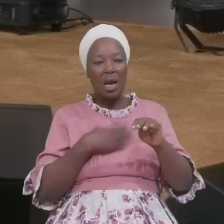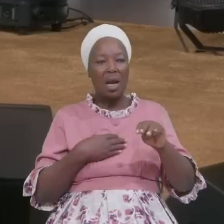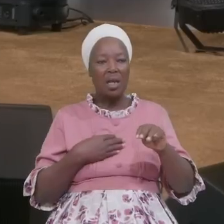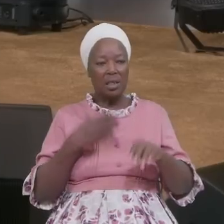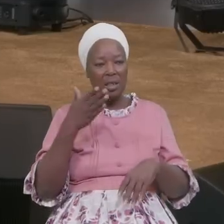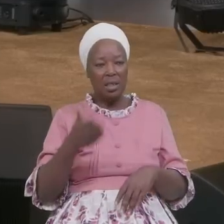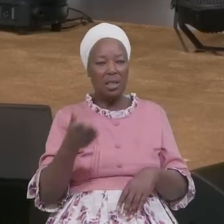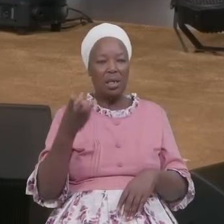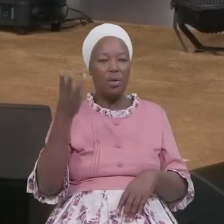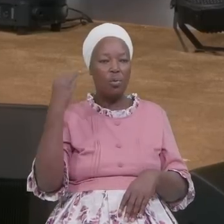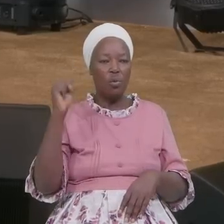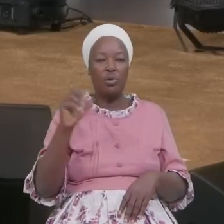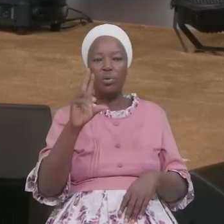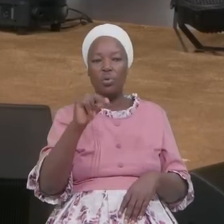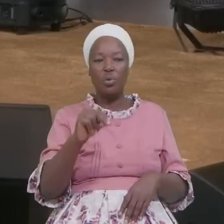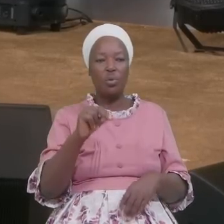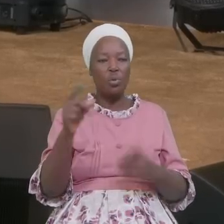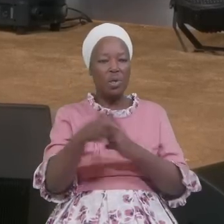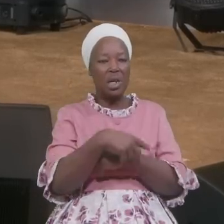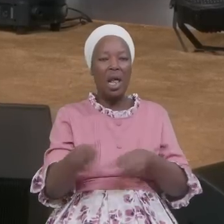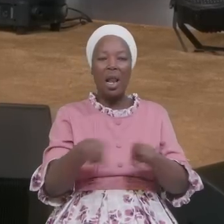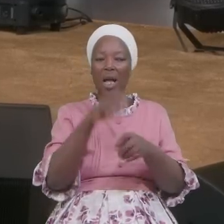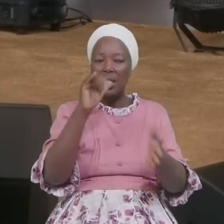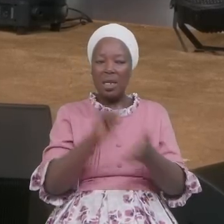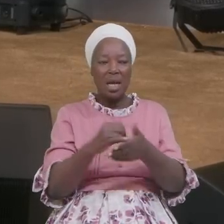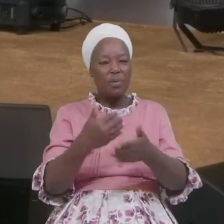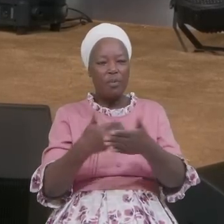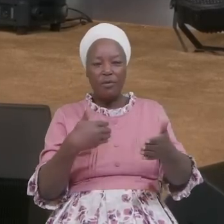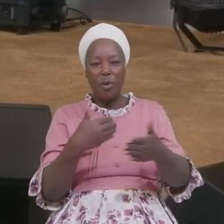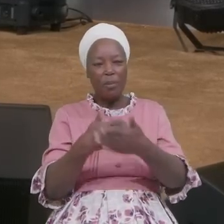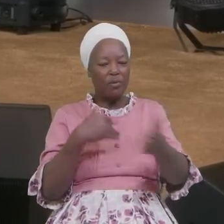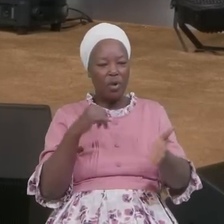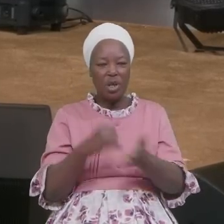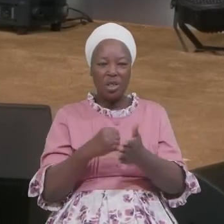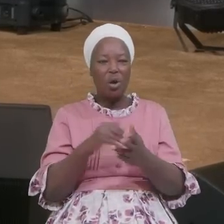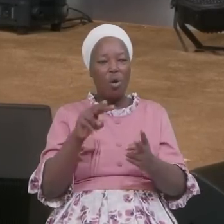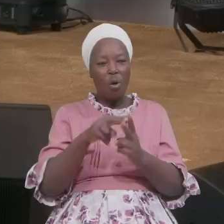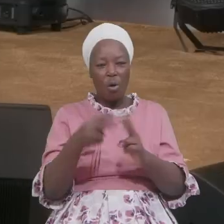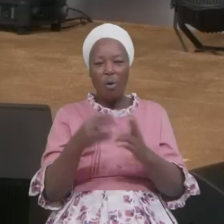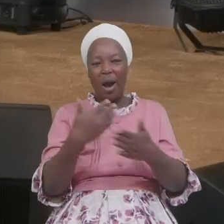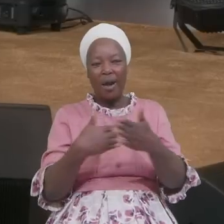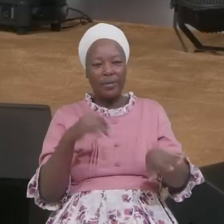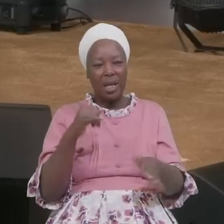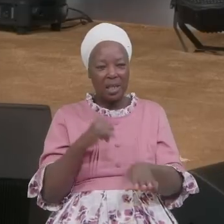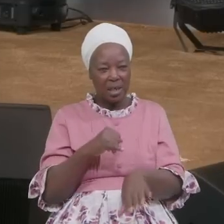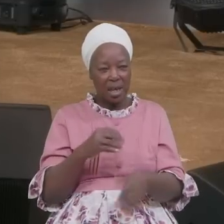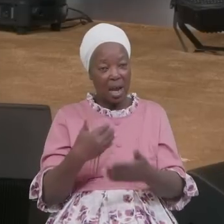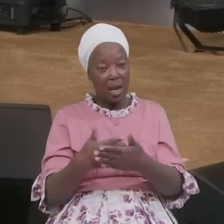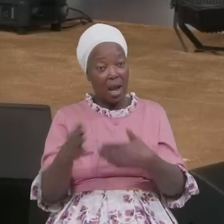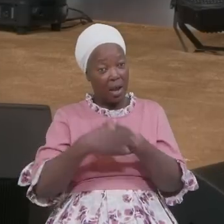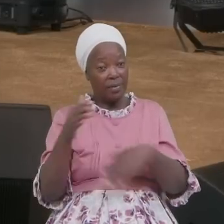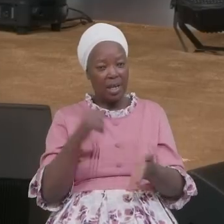was no day like that before it or after it, that the